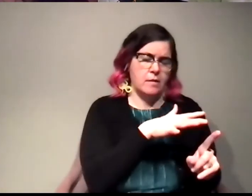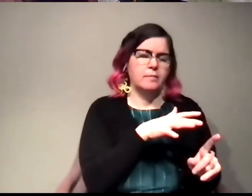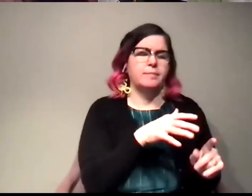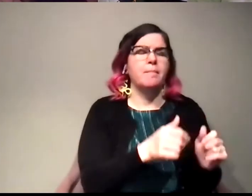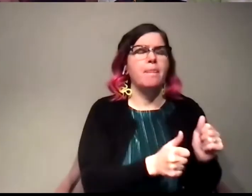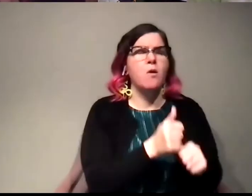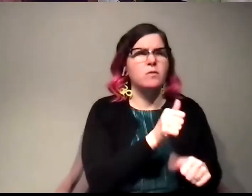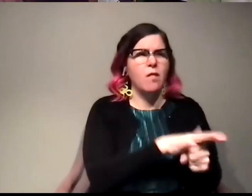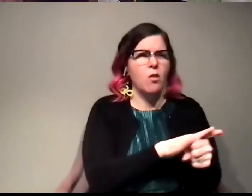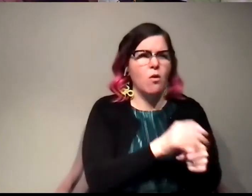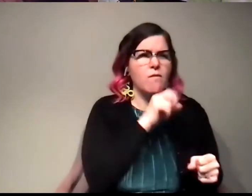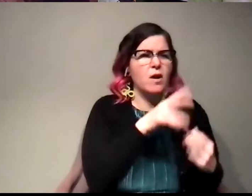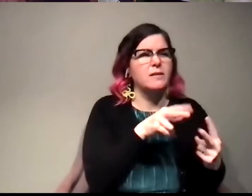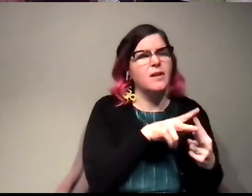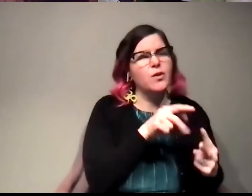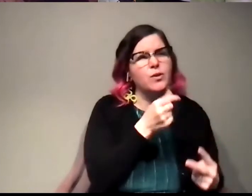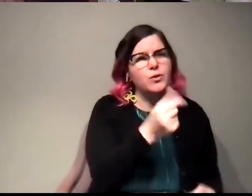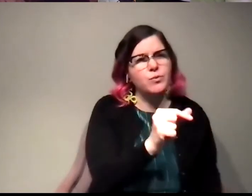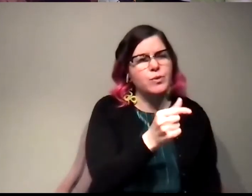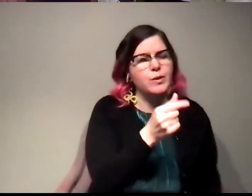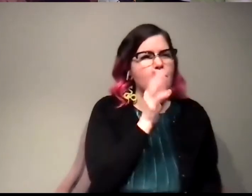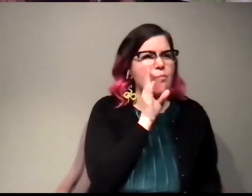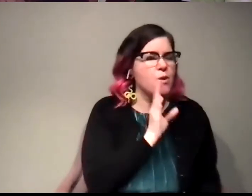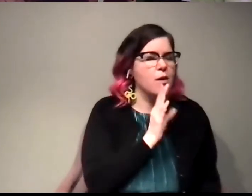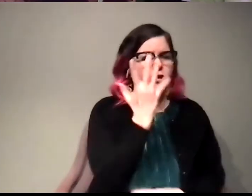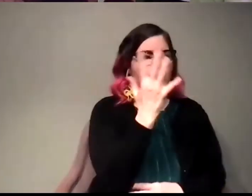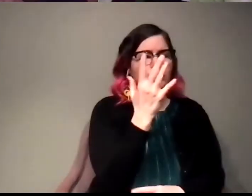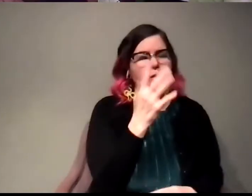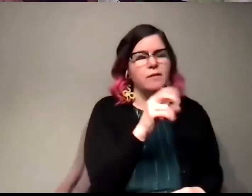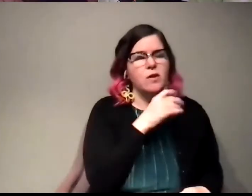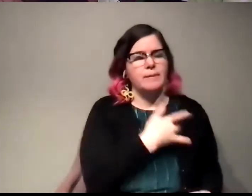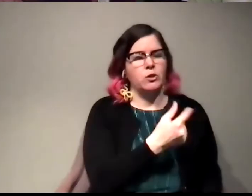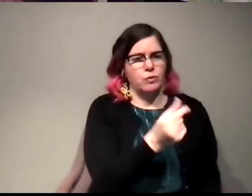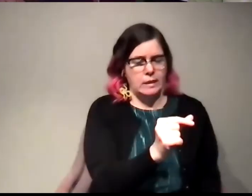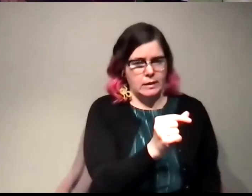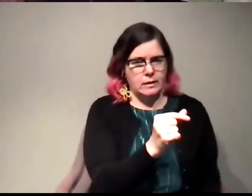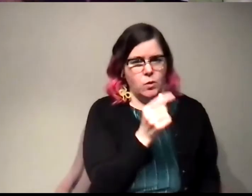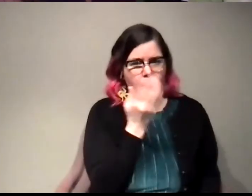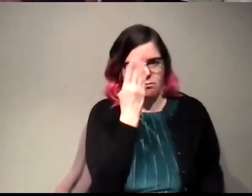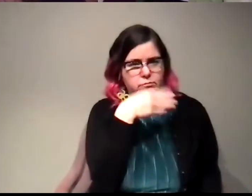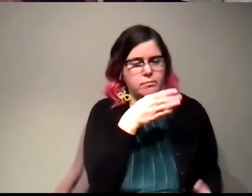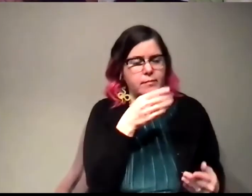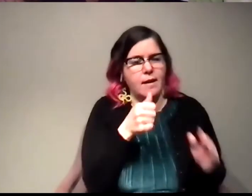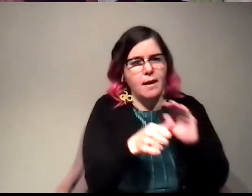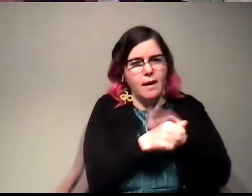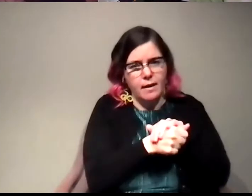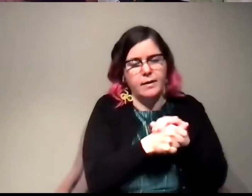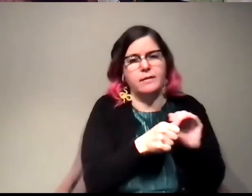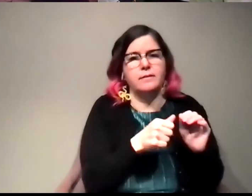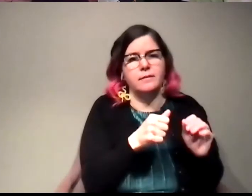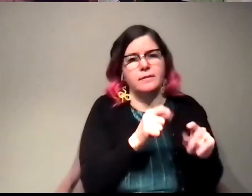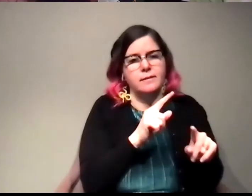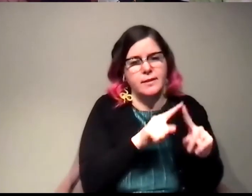local frogs are either green or brown. A lot of the tree frogs are green, so they sort of hide in the little palmetto leaves or in green